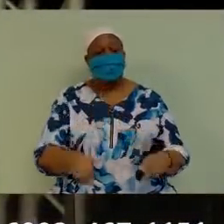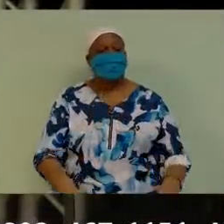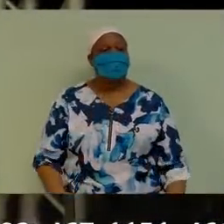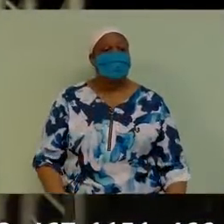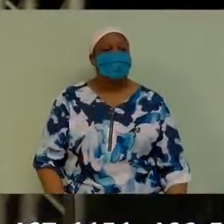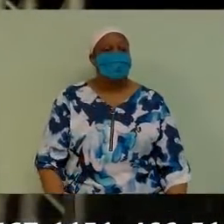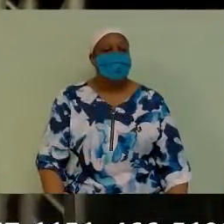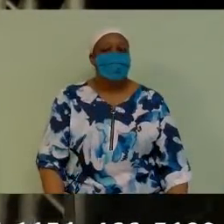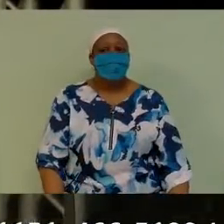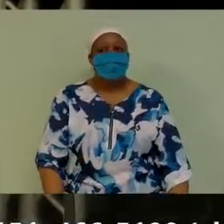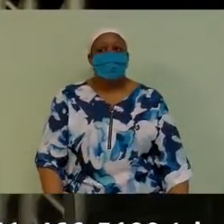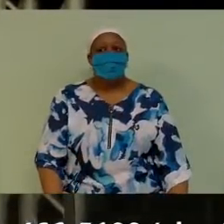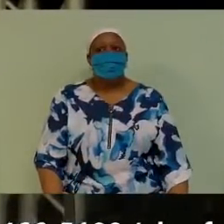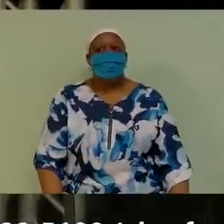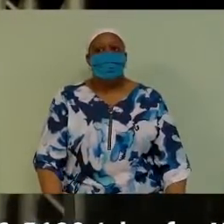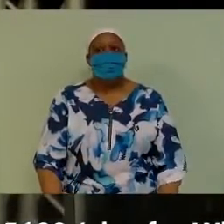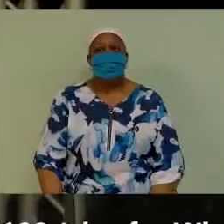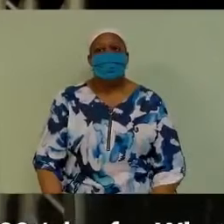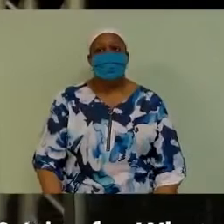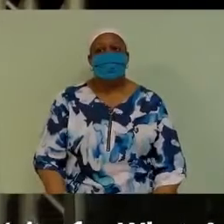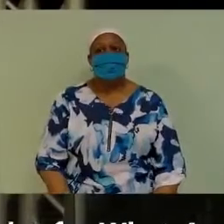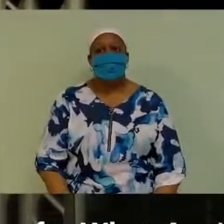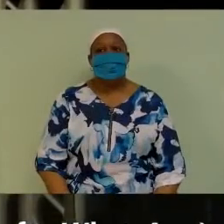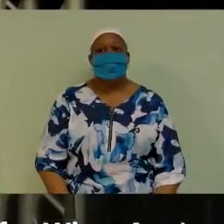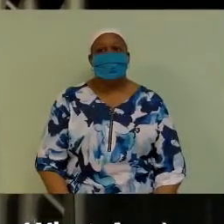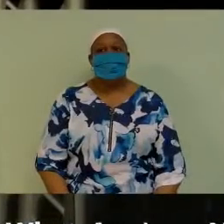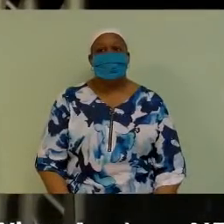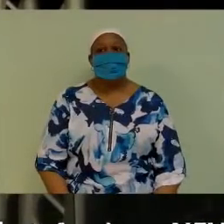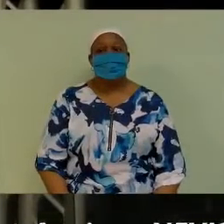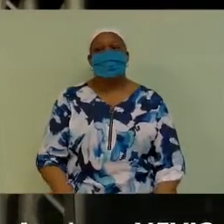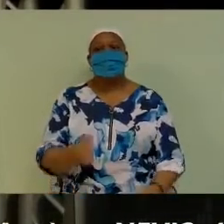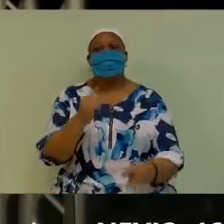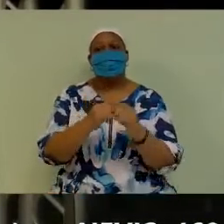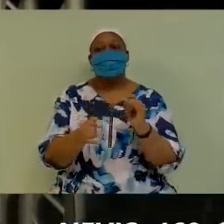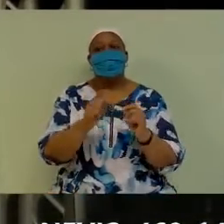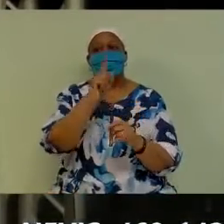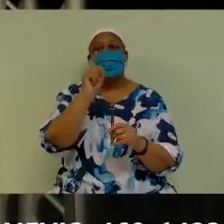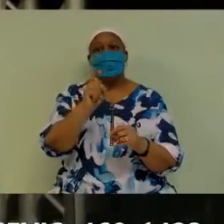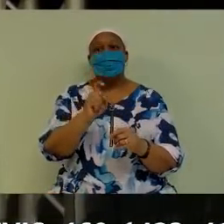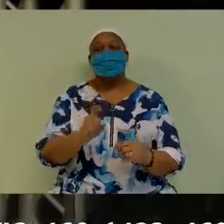And this is our final question for today.